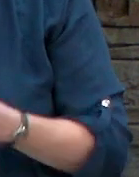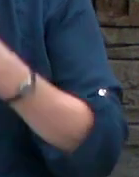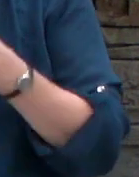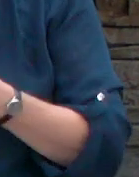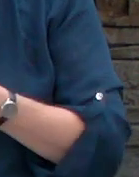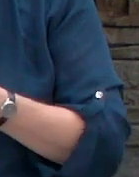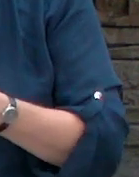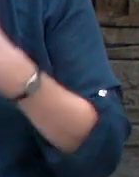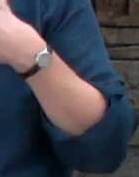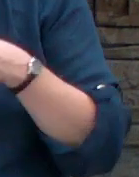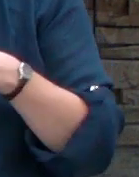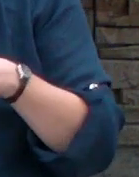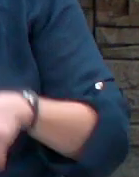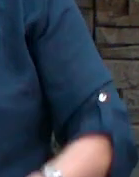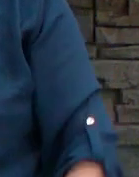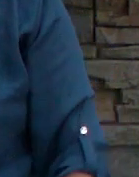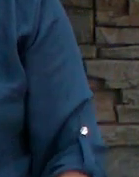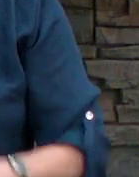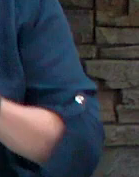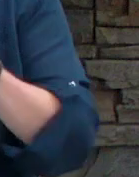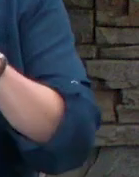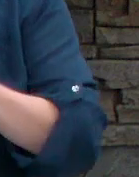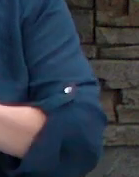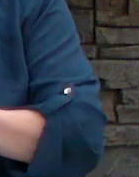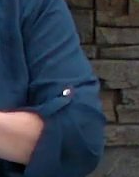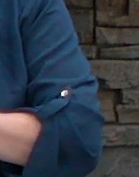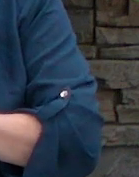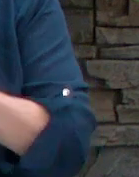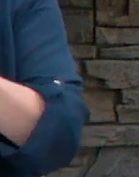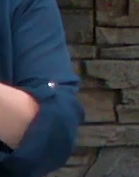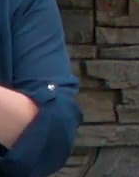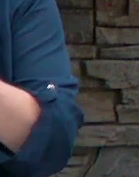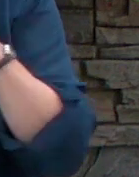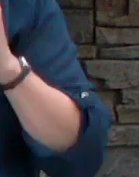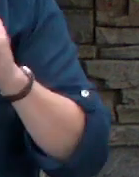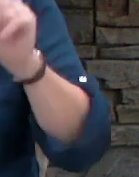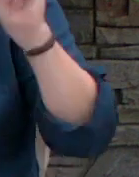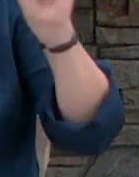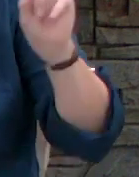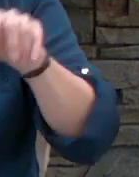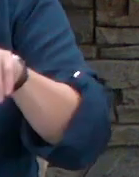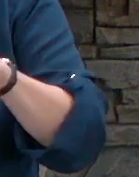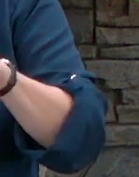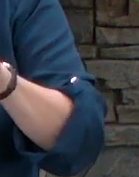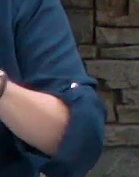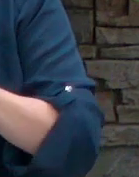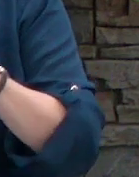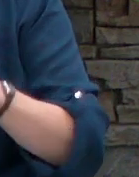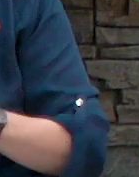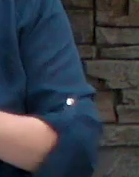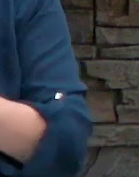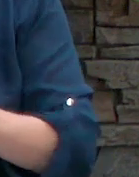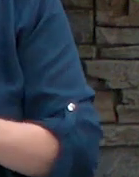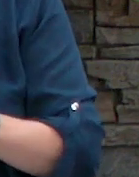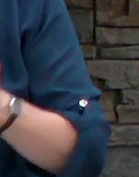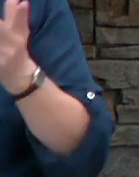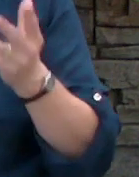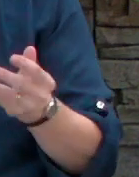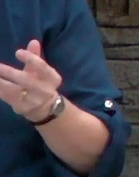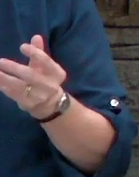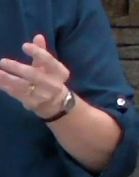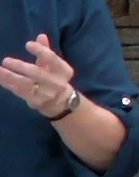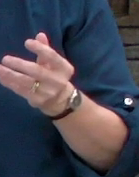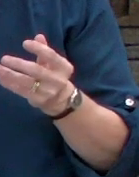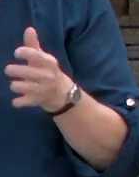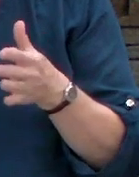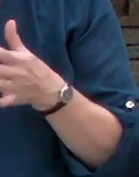Diane will have knee surgery on October 25th. We pray for her and for the doctors that care for her, that they'll be gentle, and